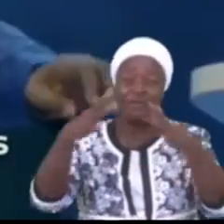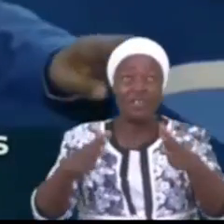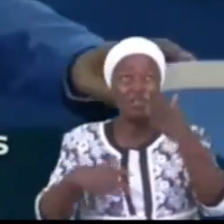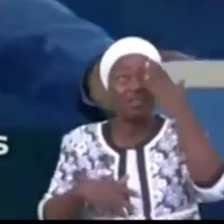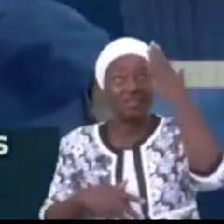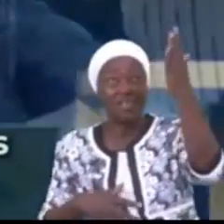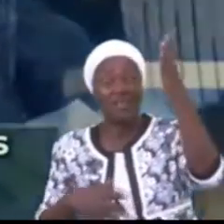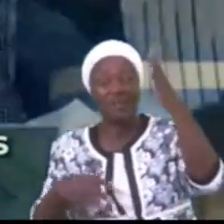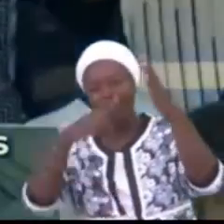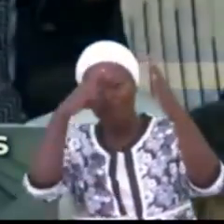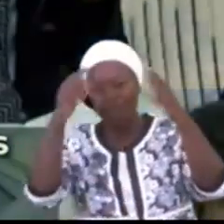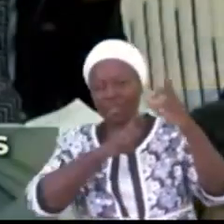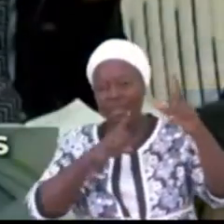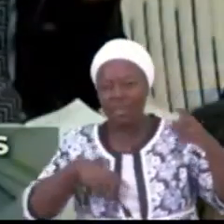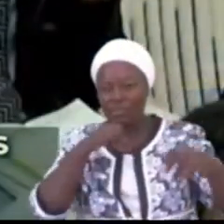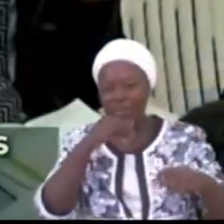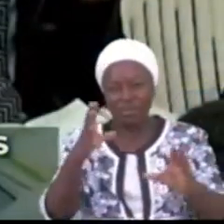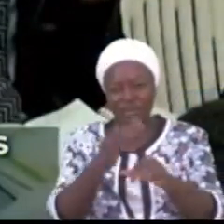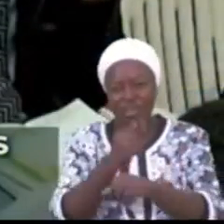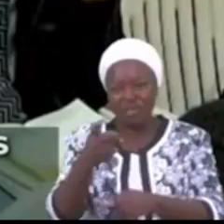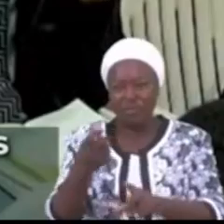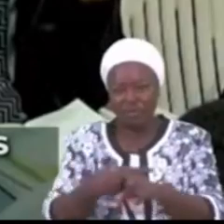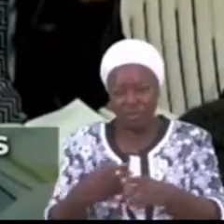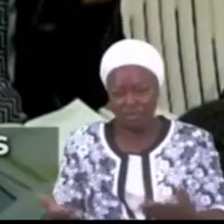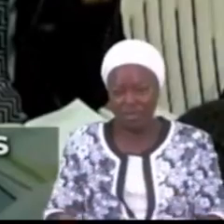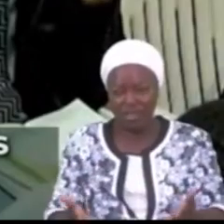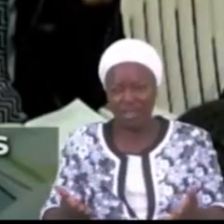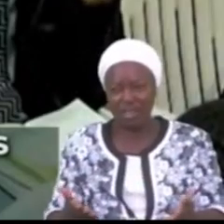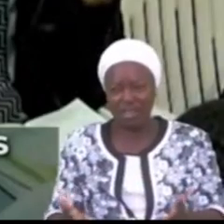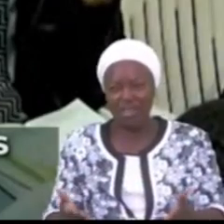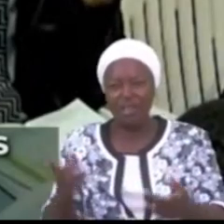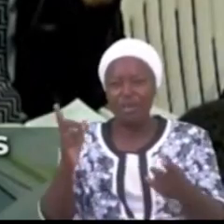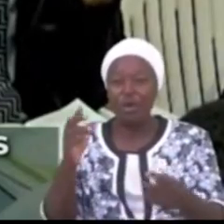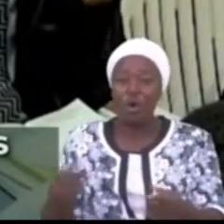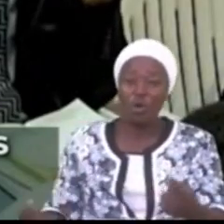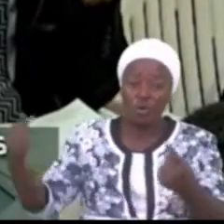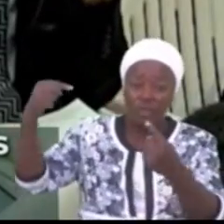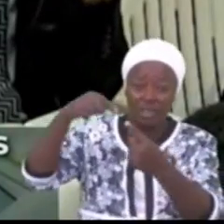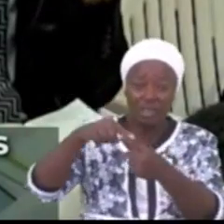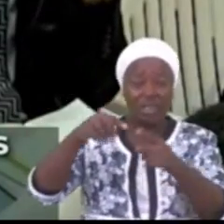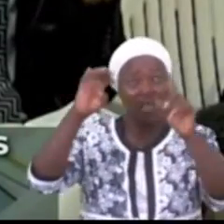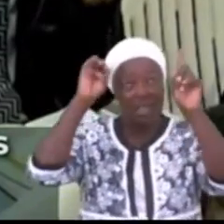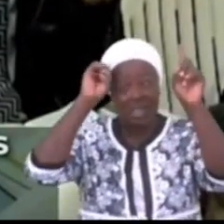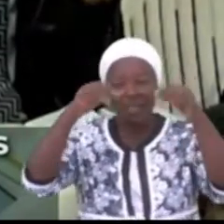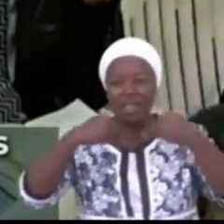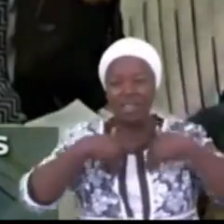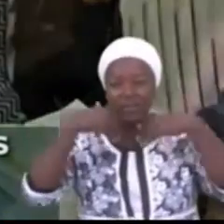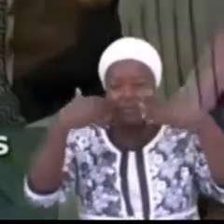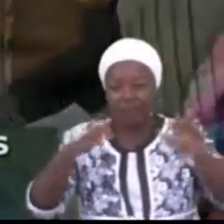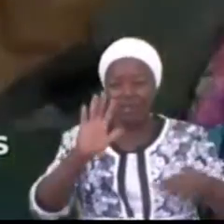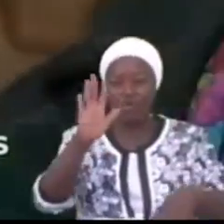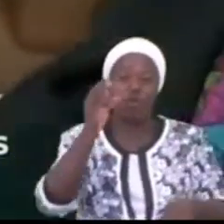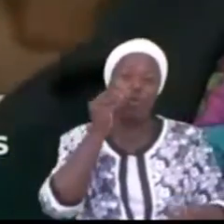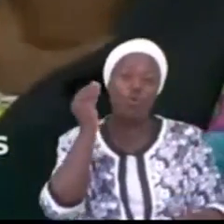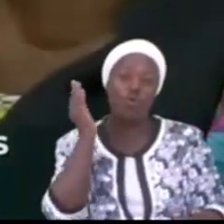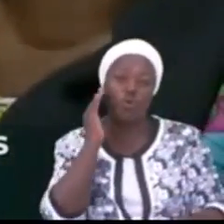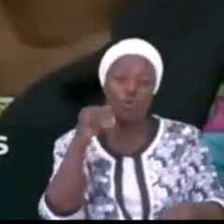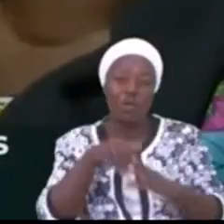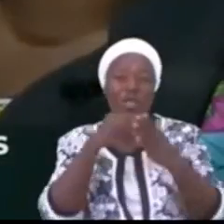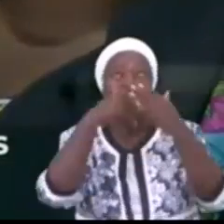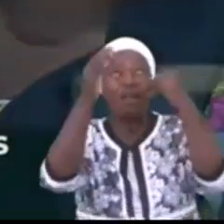Lord will not take you from here until he has finished your mansion. He will not